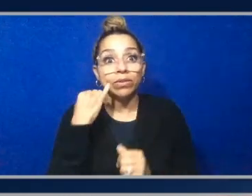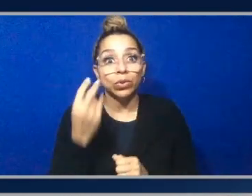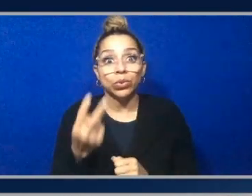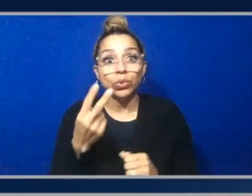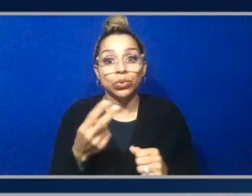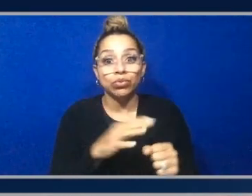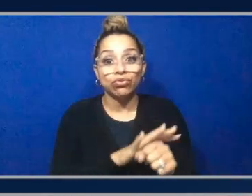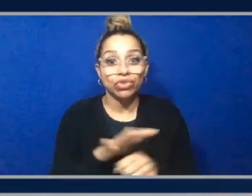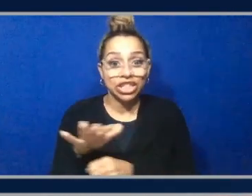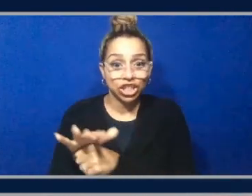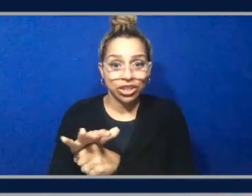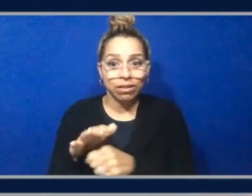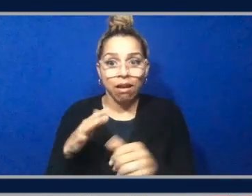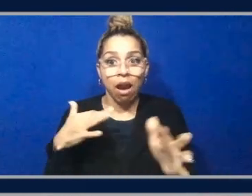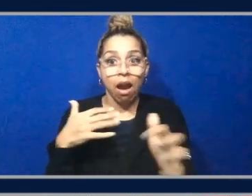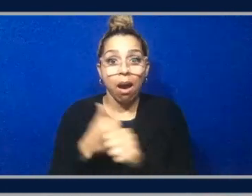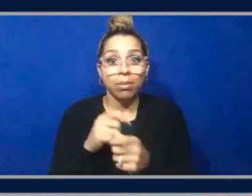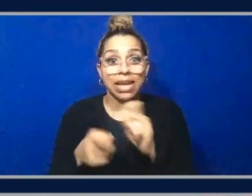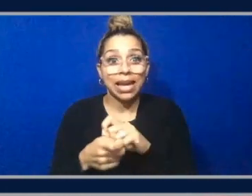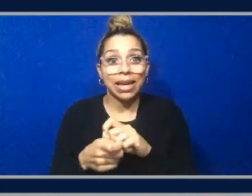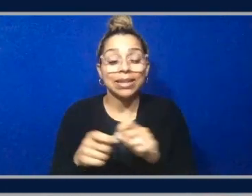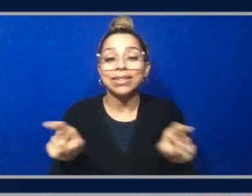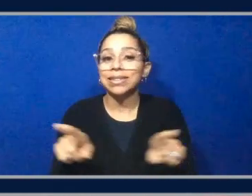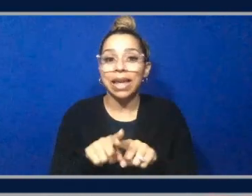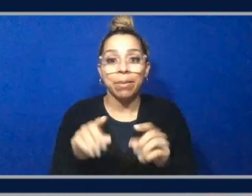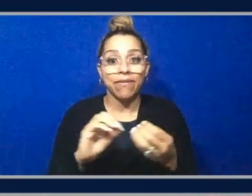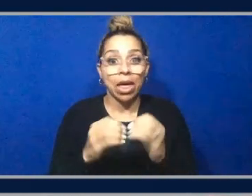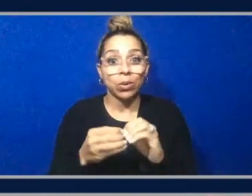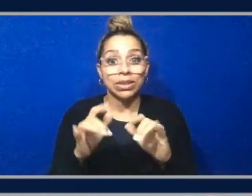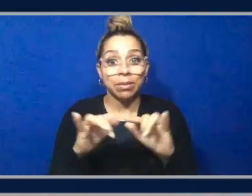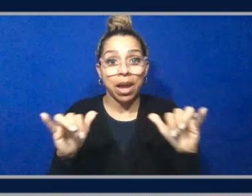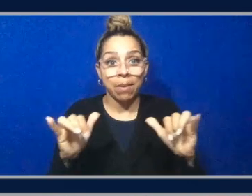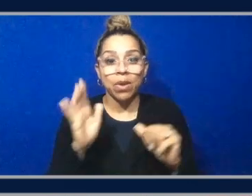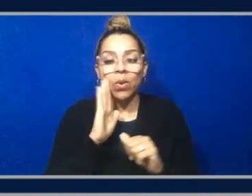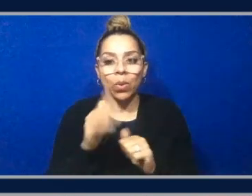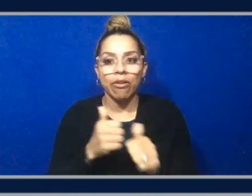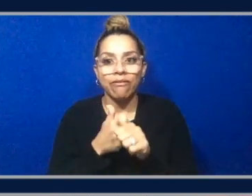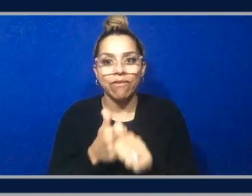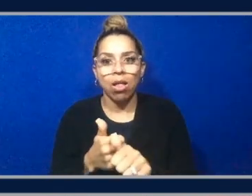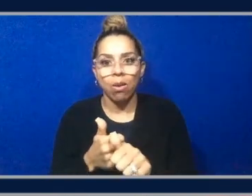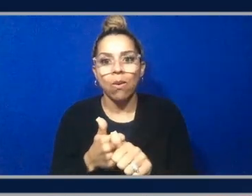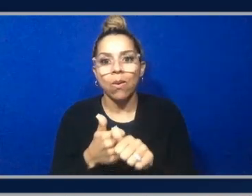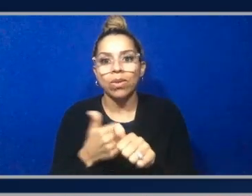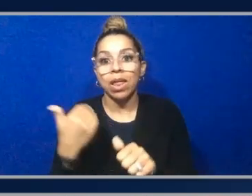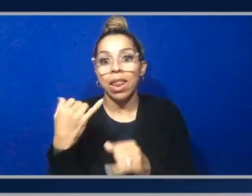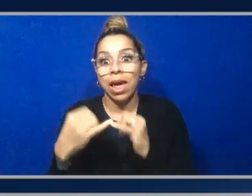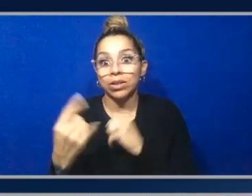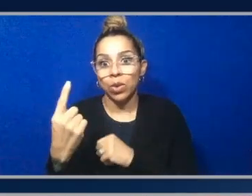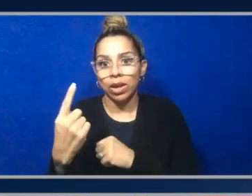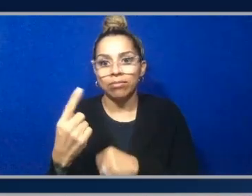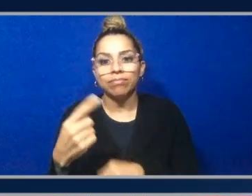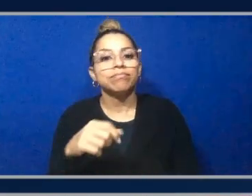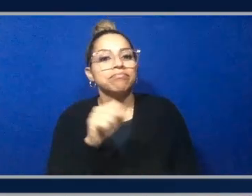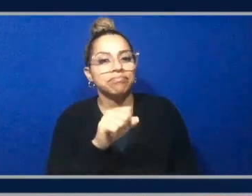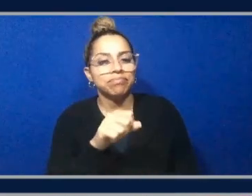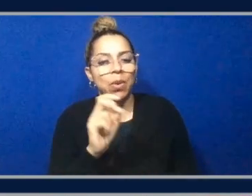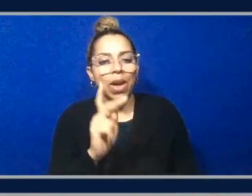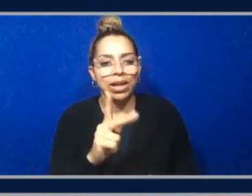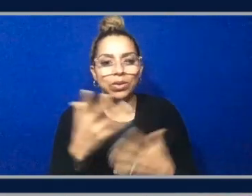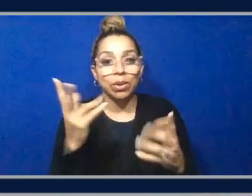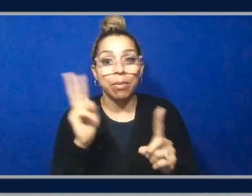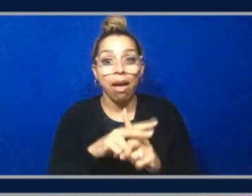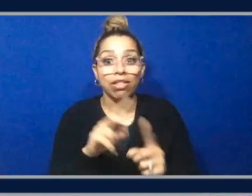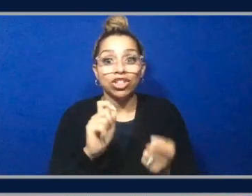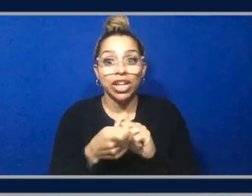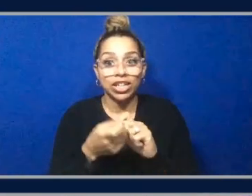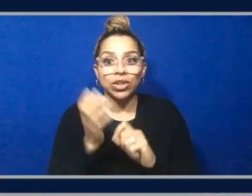favor the last one. Yeah, so I don't have to go back into the regions and say, hey, also apply this change and also apply this change. It's going to give me what I last did. Yeah,